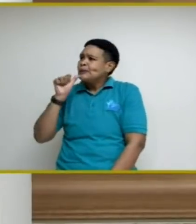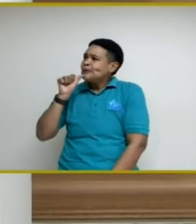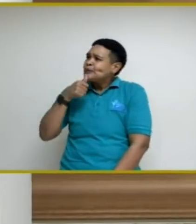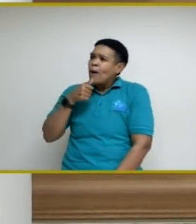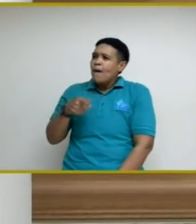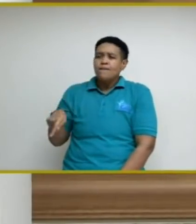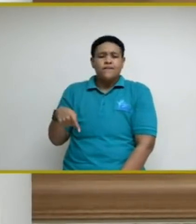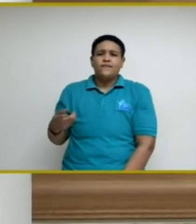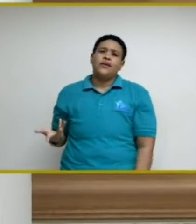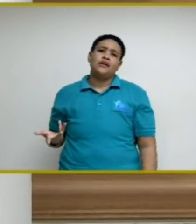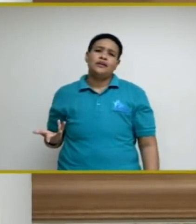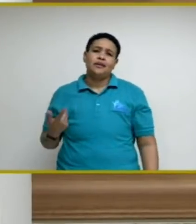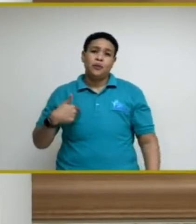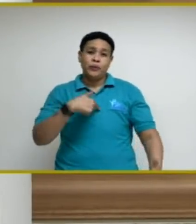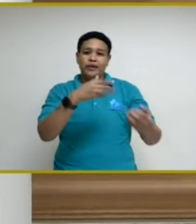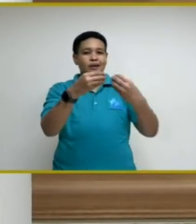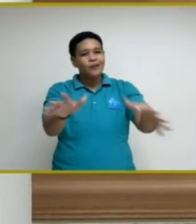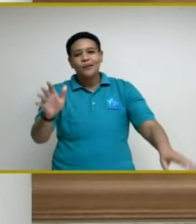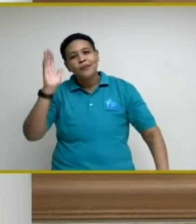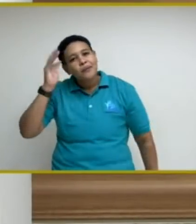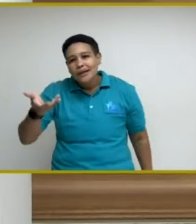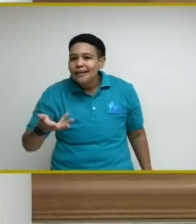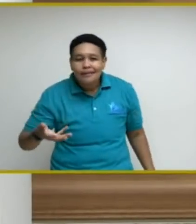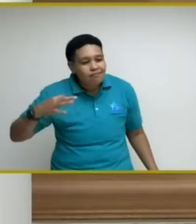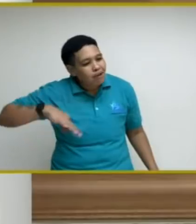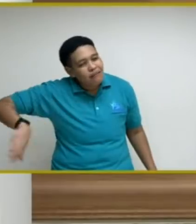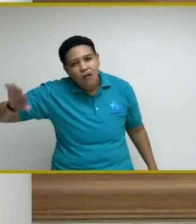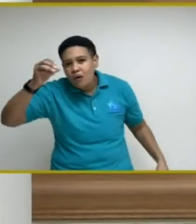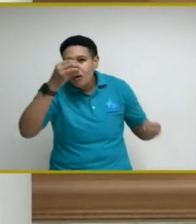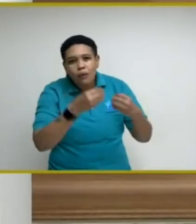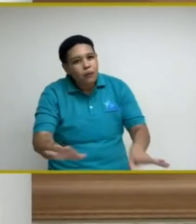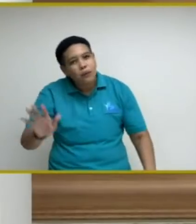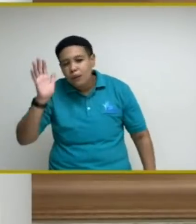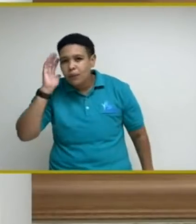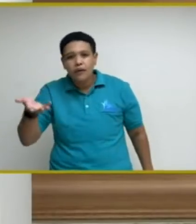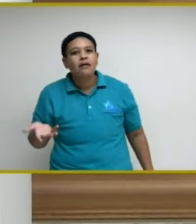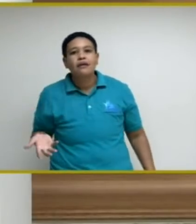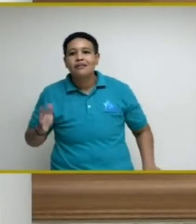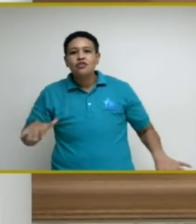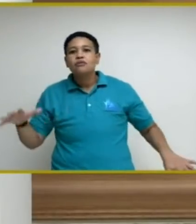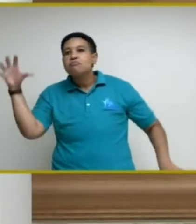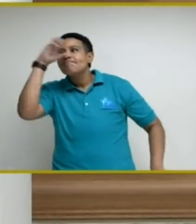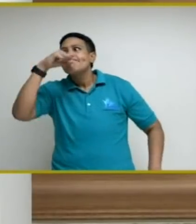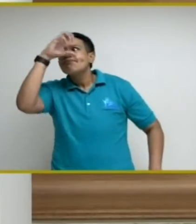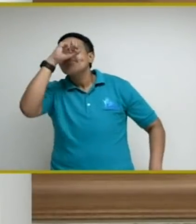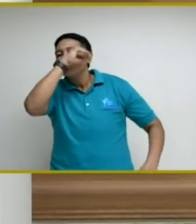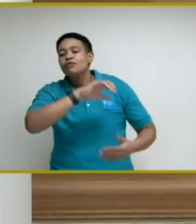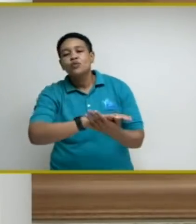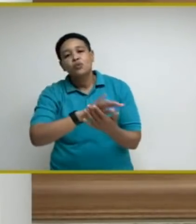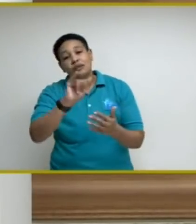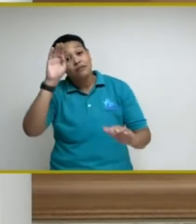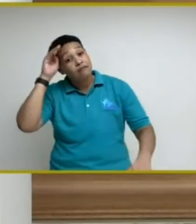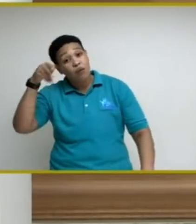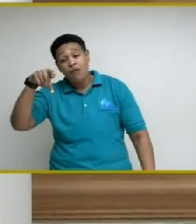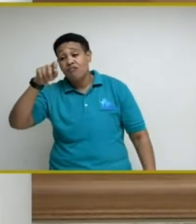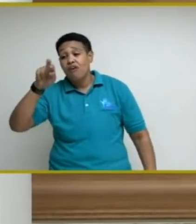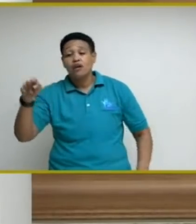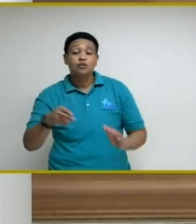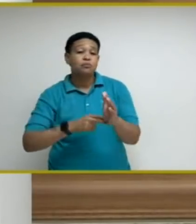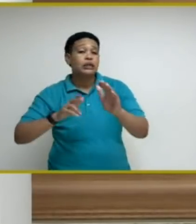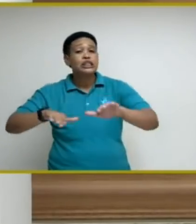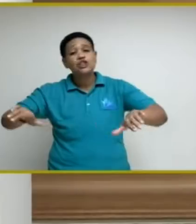to all our disadvantage. And I just want to say that this is where we're going to be headed. I want to